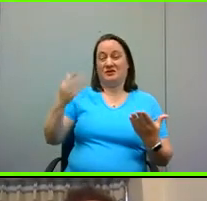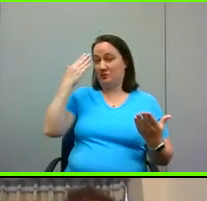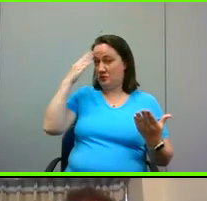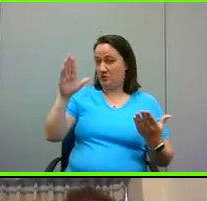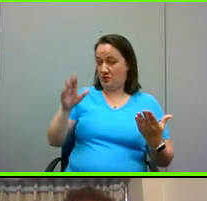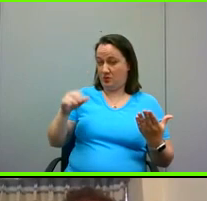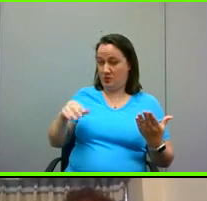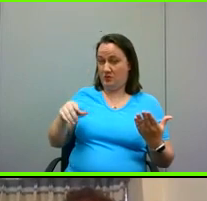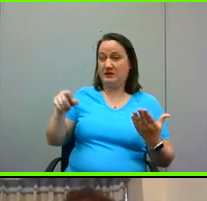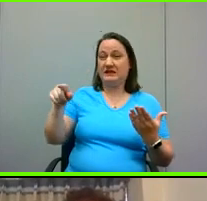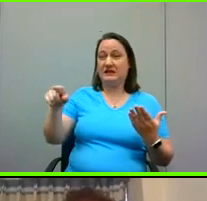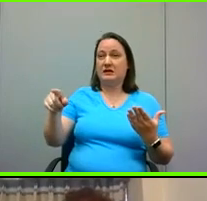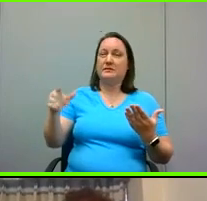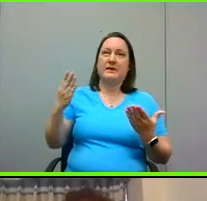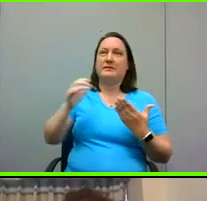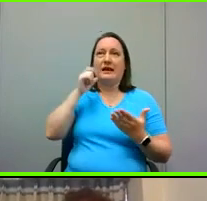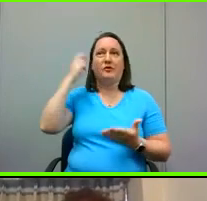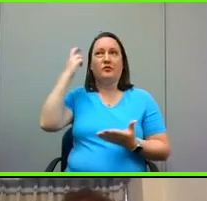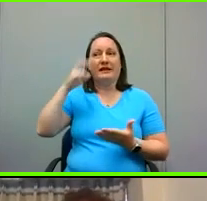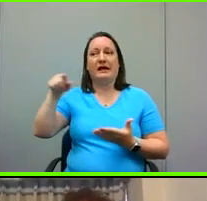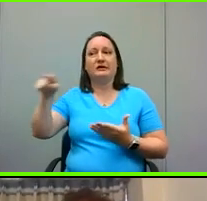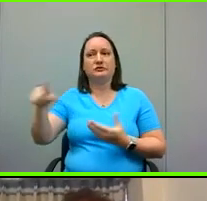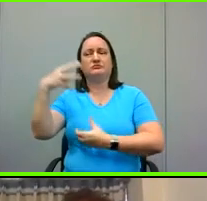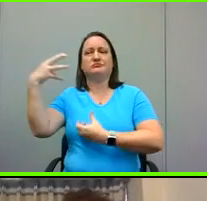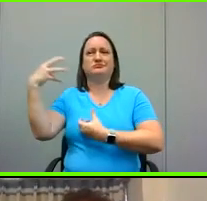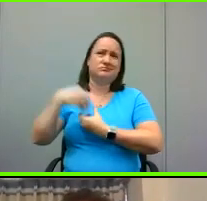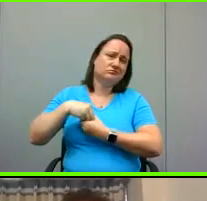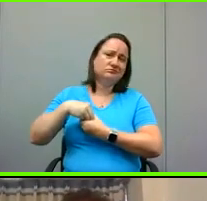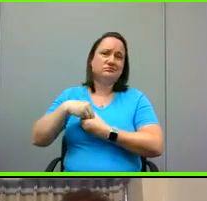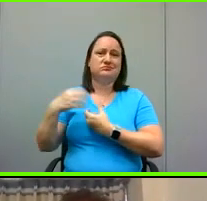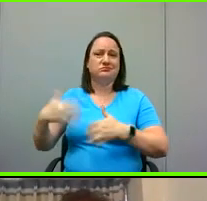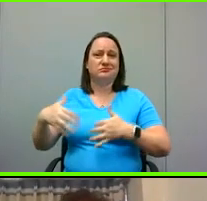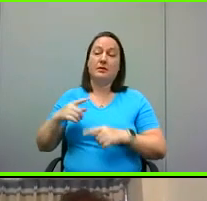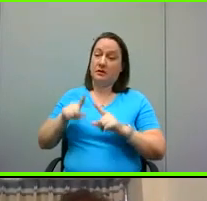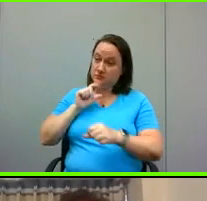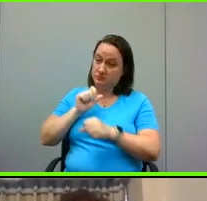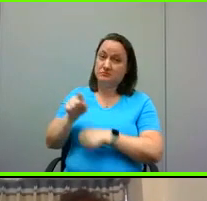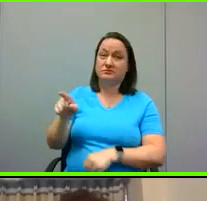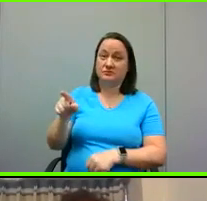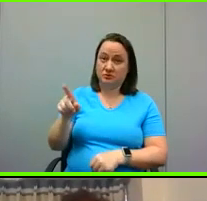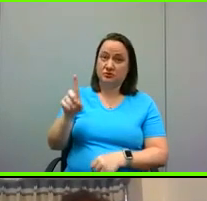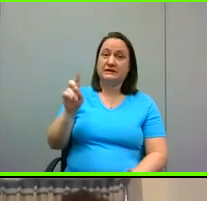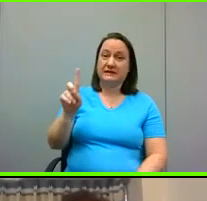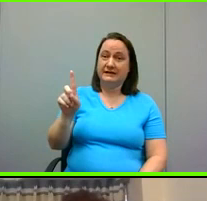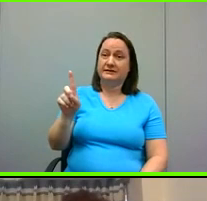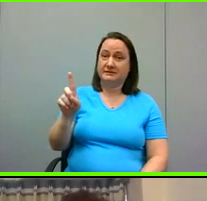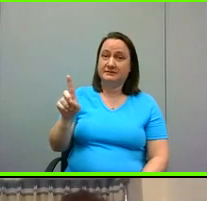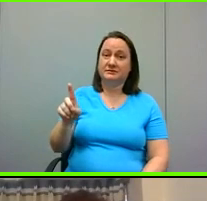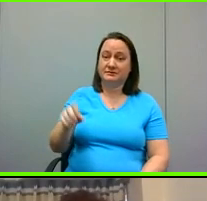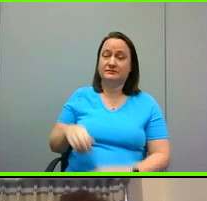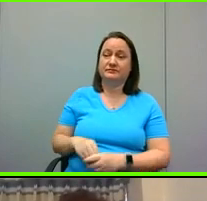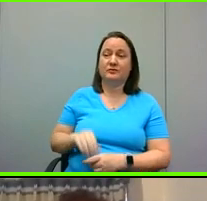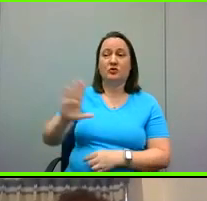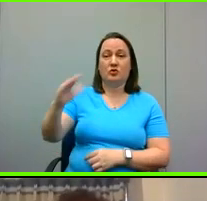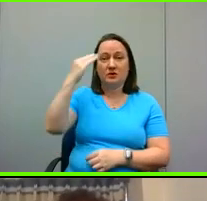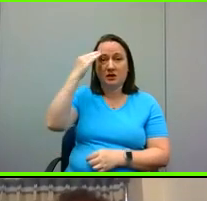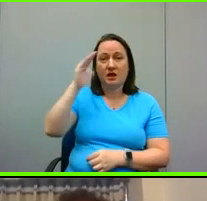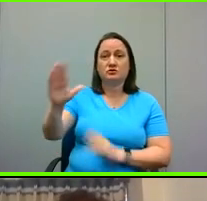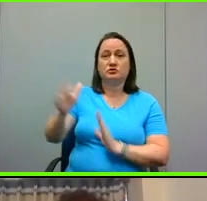you played a strong role in that, but you really have. I know that for me, your knowledge and skills of